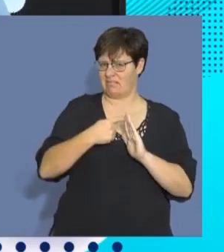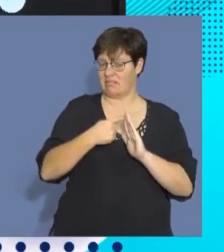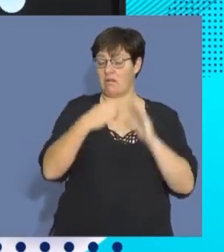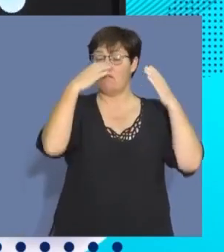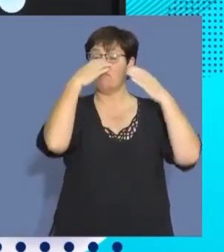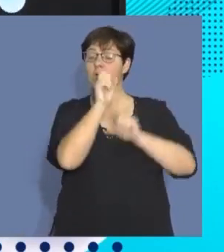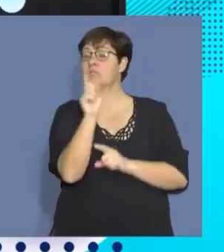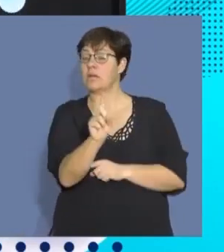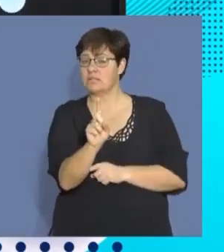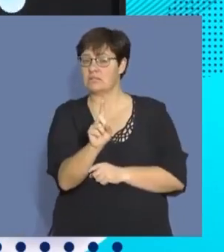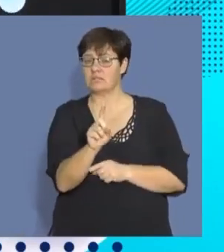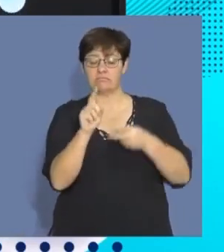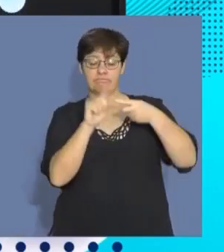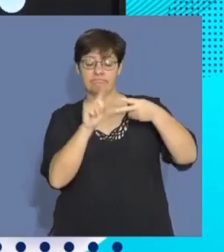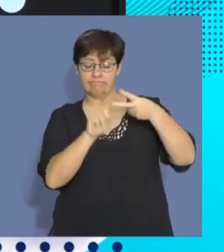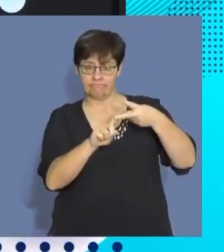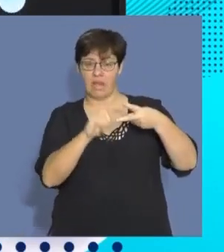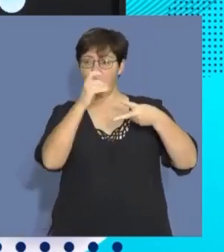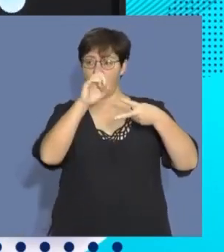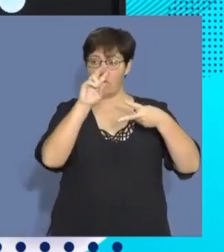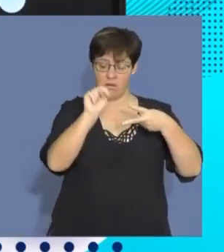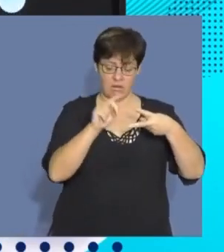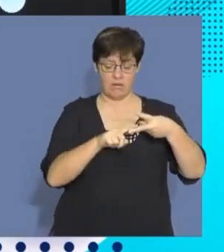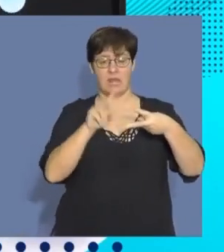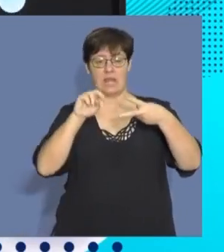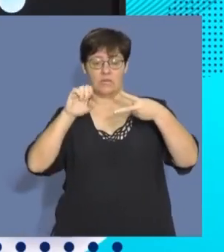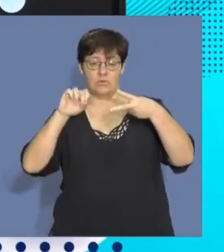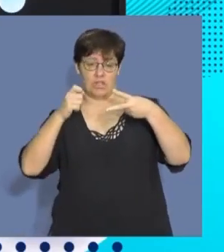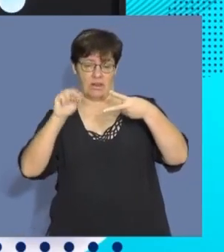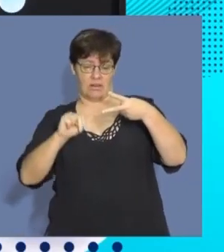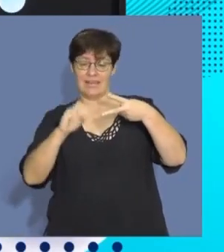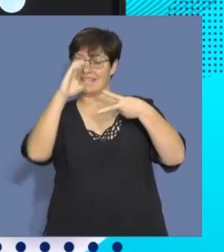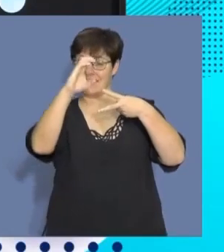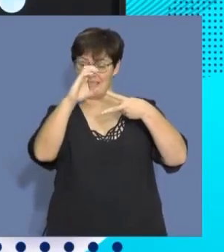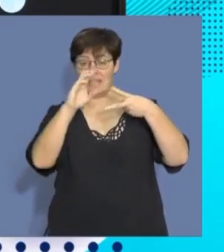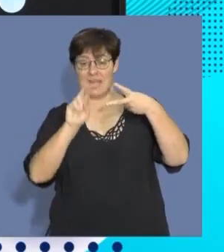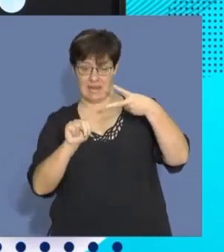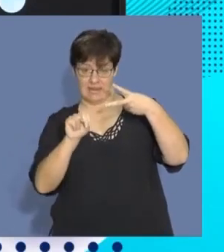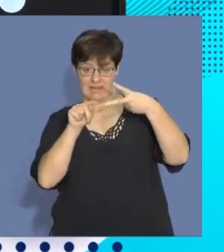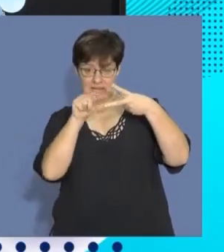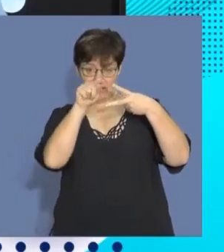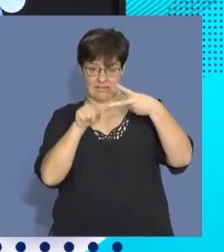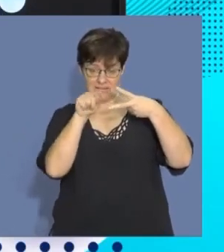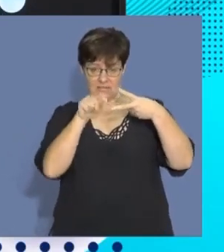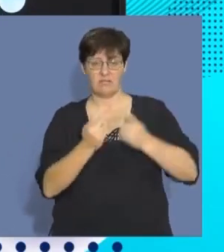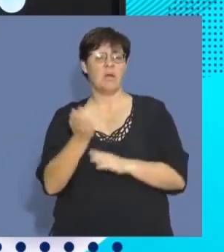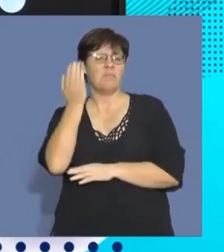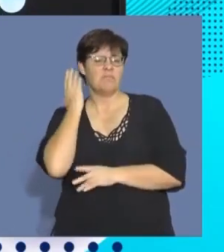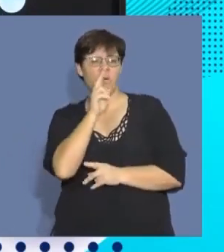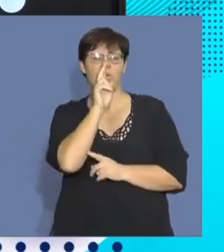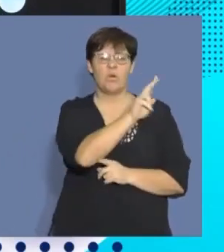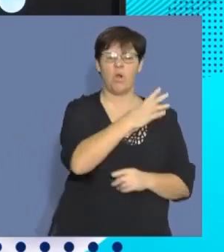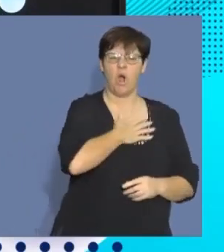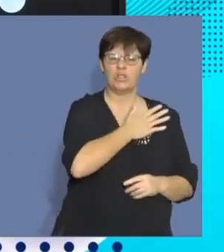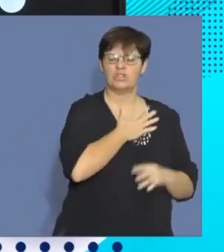lesson would be on the carbon and the nitrogen cycles. We've got to recollect that we've in the past looked at other cycles such as the